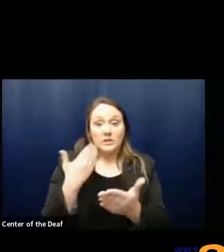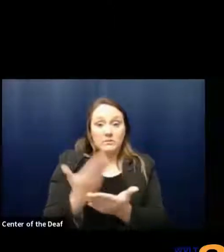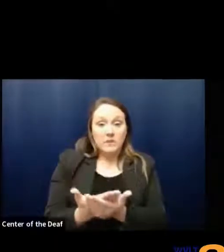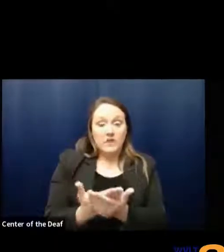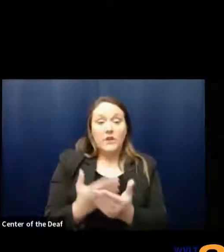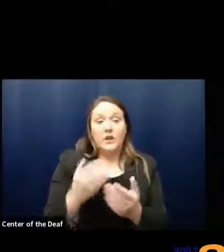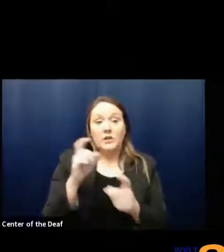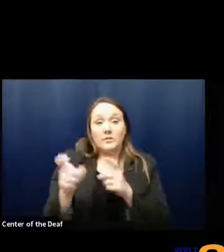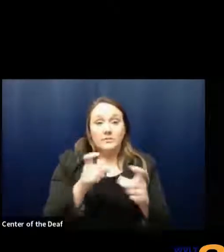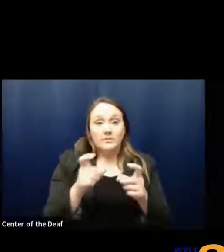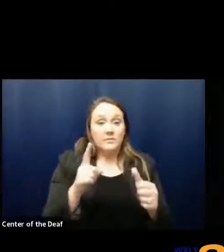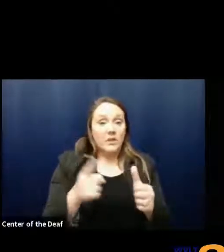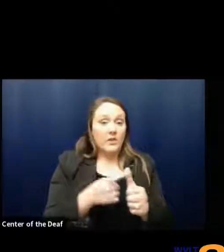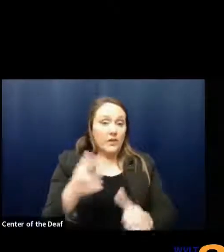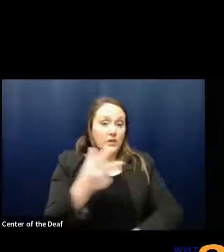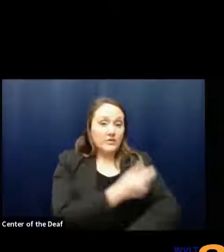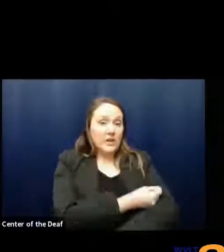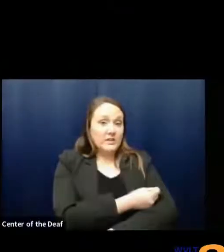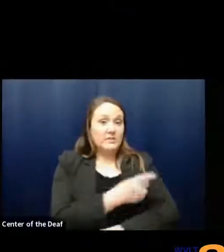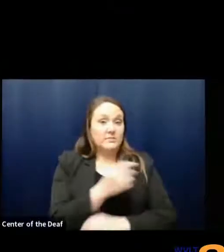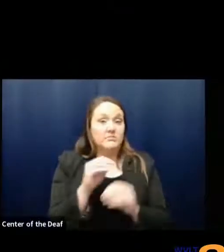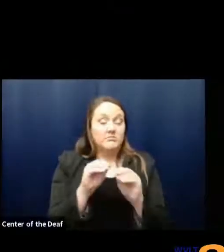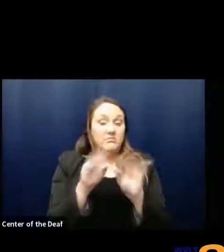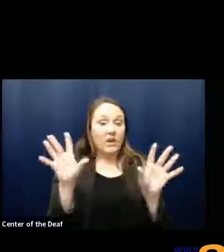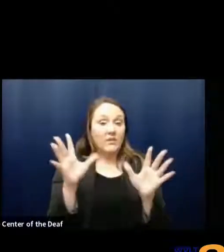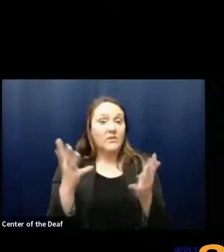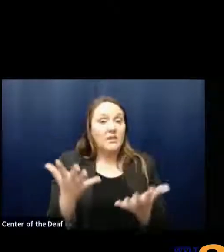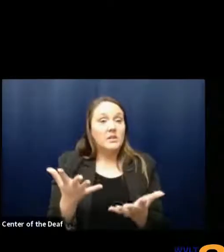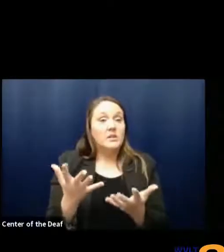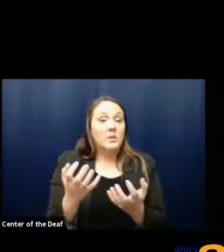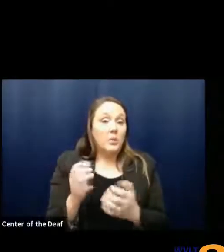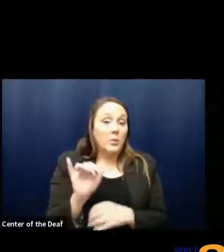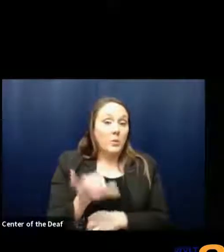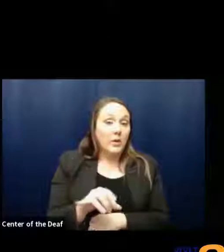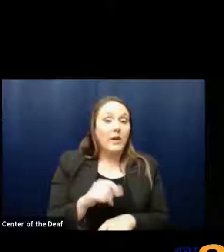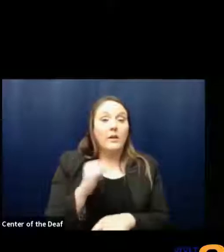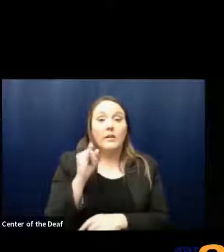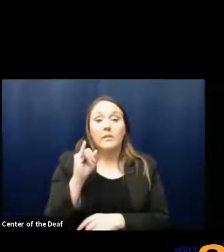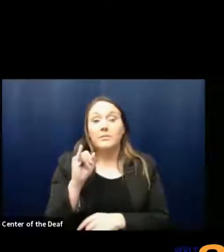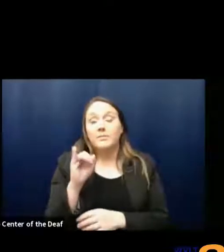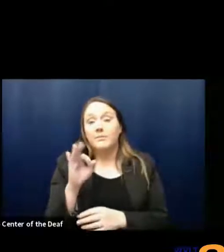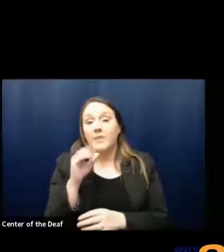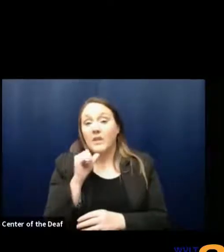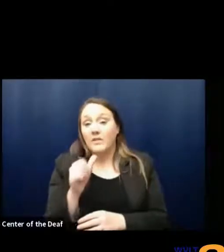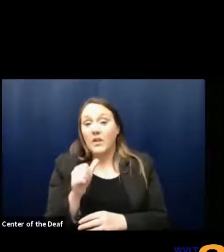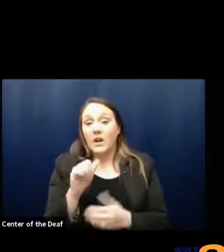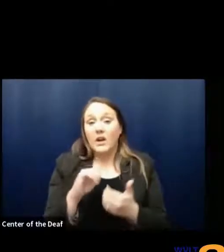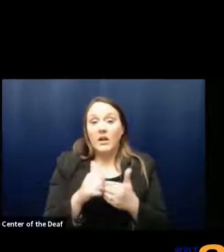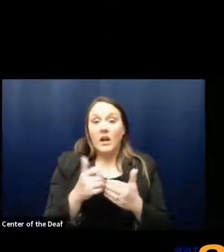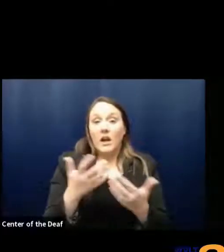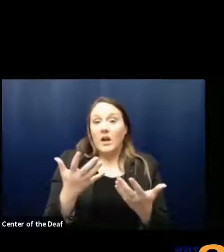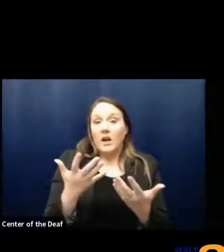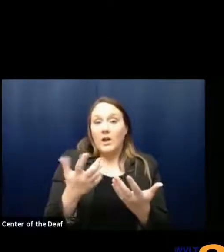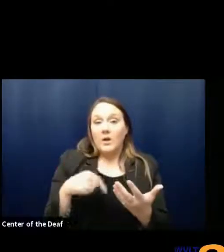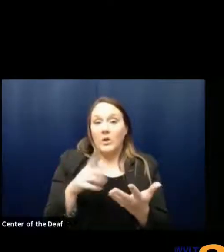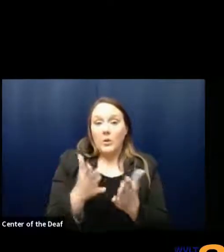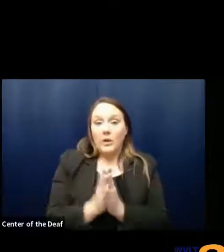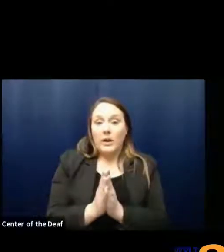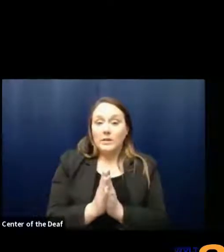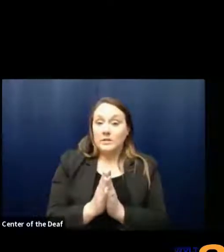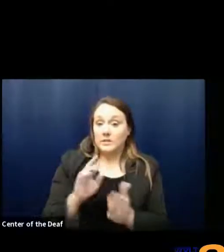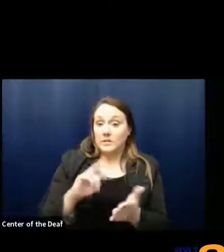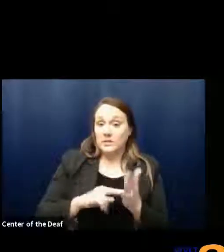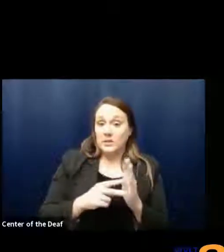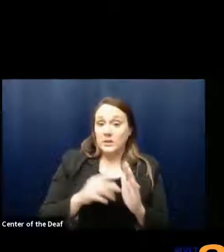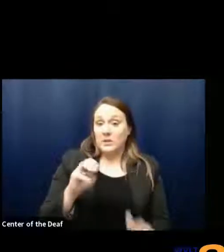first vaccines? Obviously, we want that. If not you, to whom do we make our plea? Oh, so like media availability to see